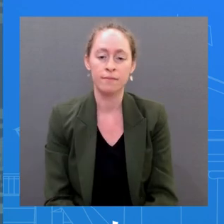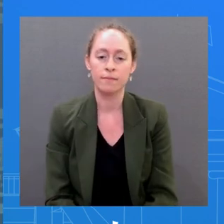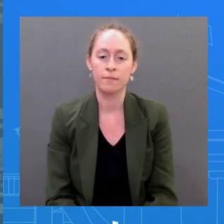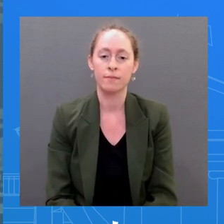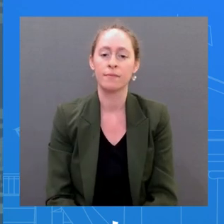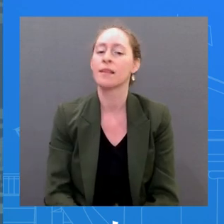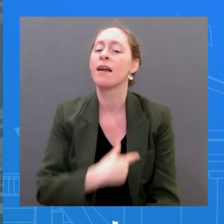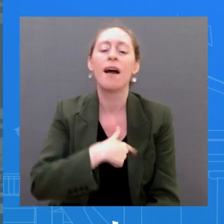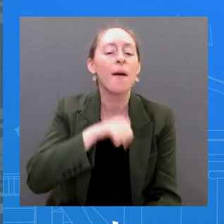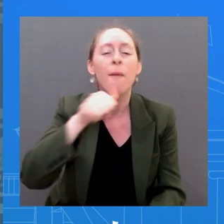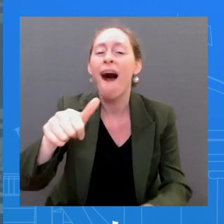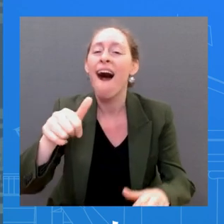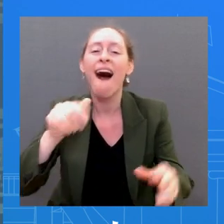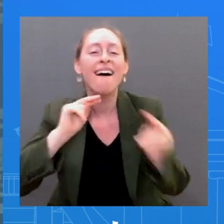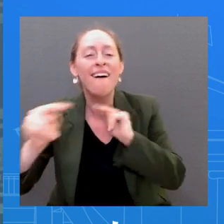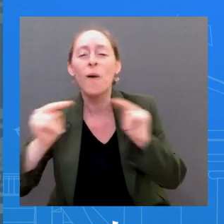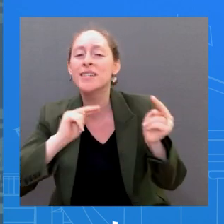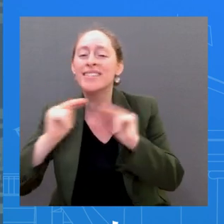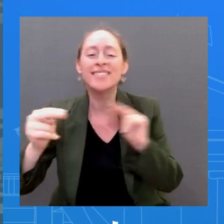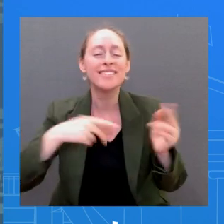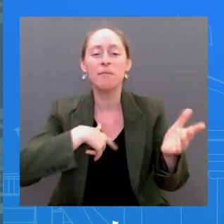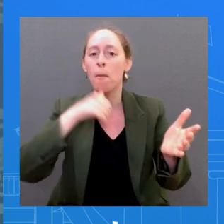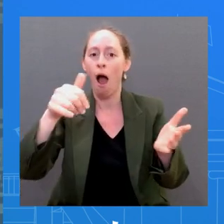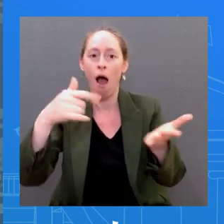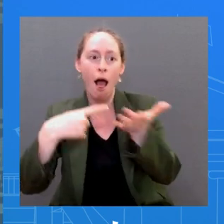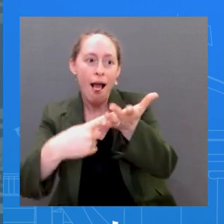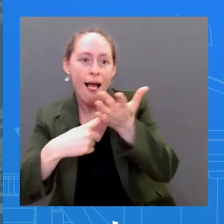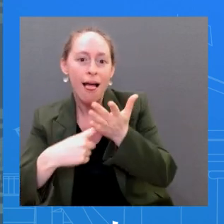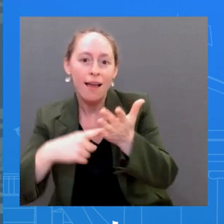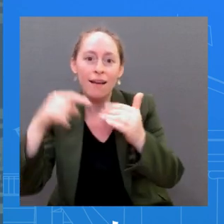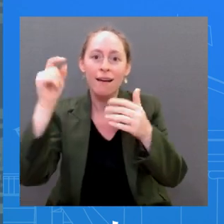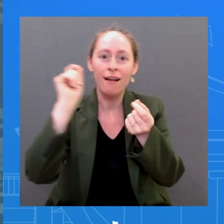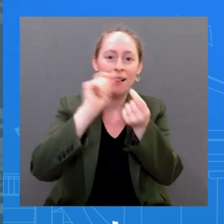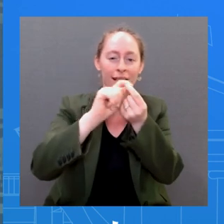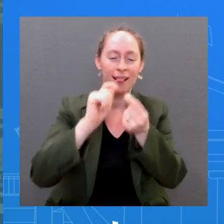contours of the plan. They're still having those conversations on the other side of the Hill.